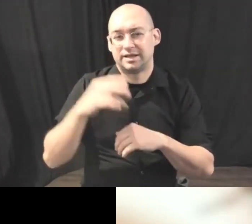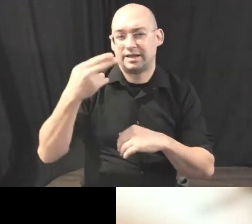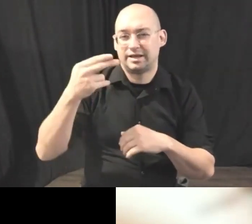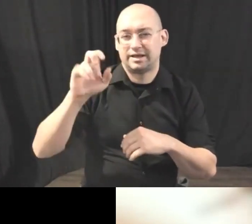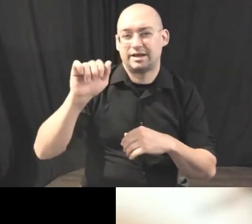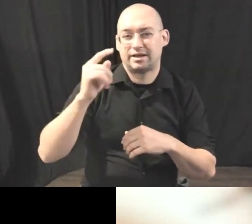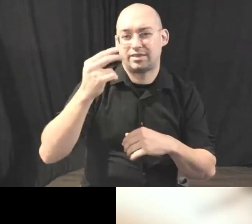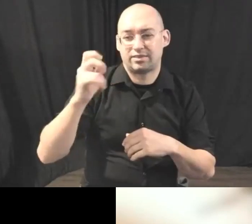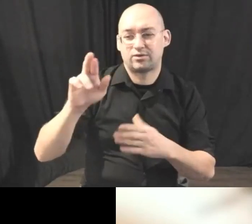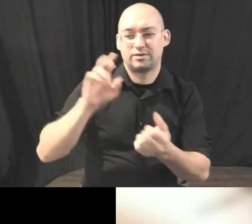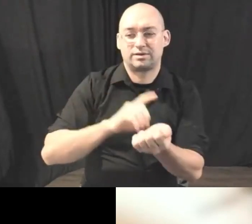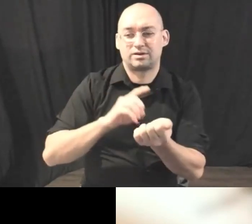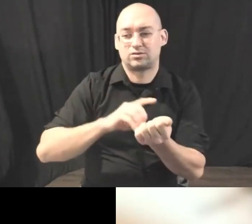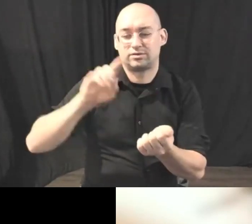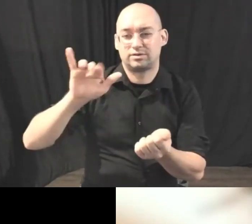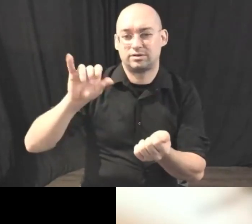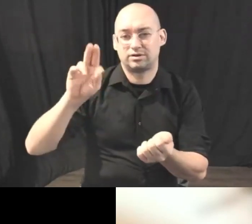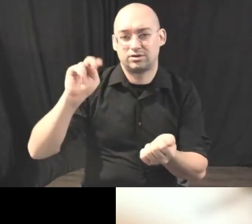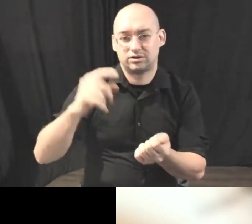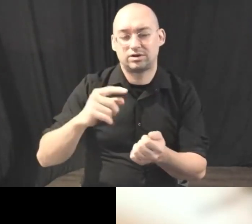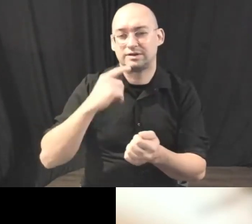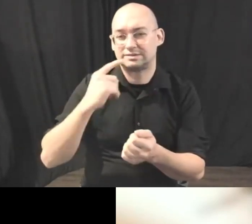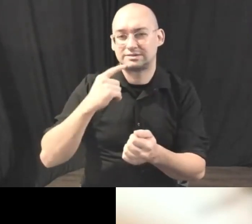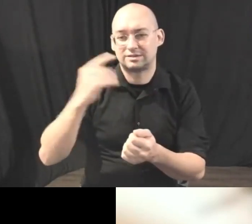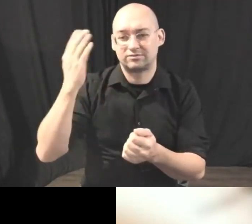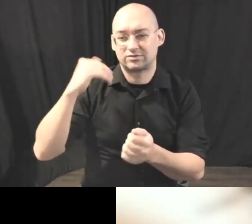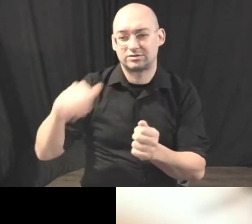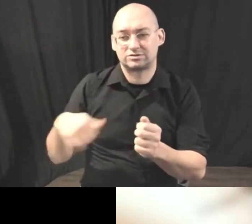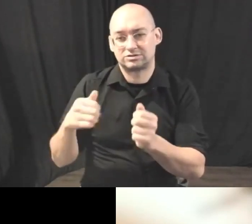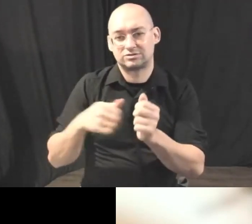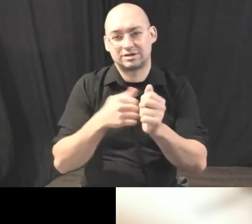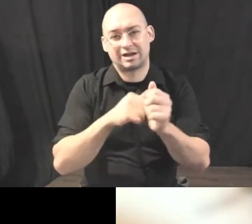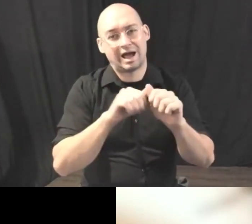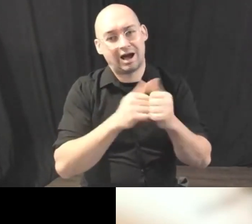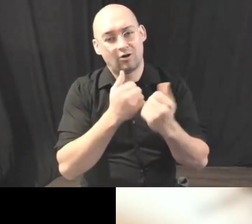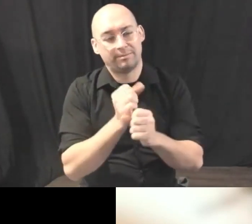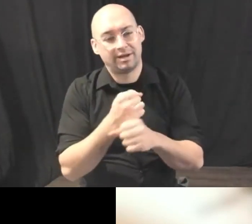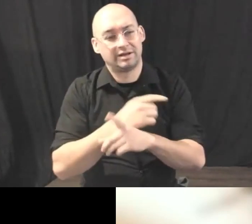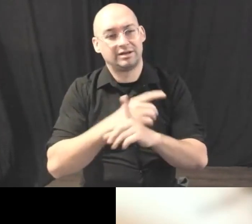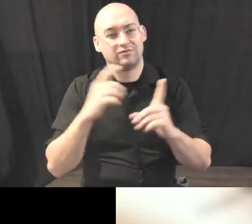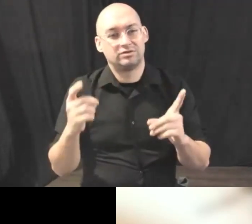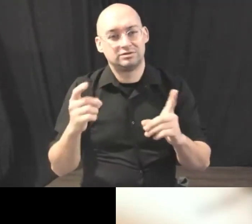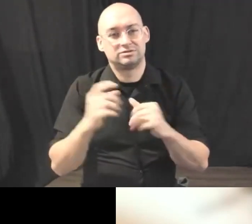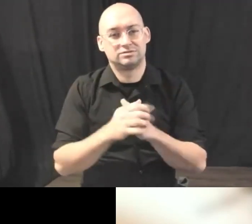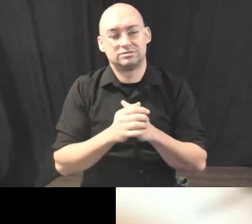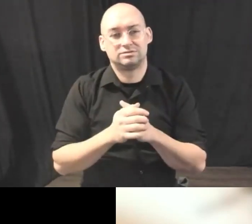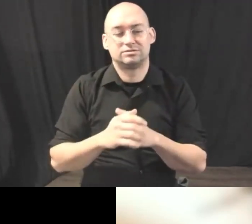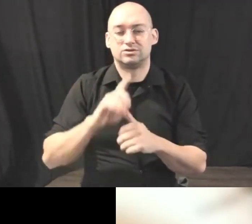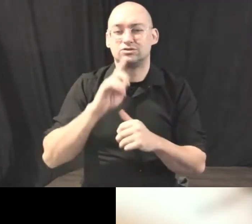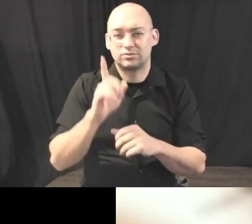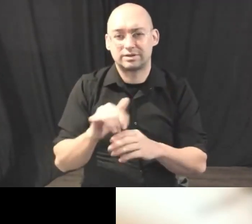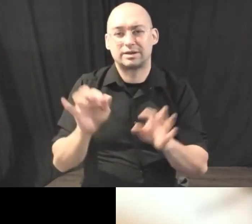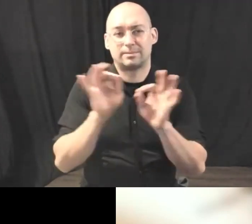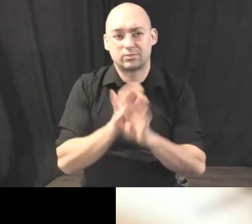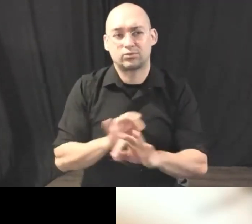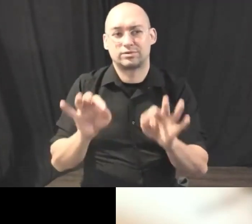Young alluded to it earlier in terms of tracking and really seeing how we're making a difference over the years is really, really important. So I'm